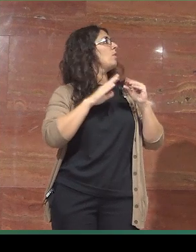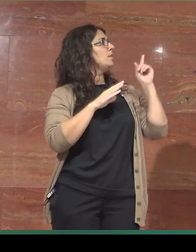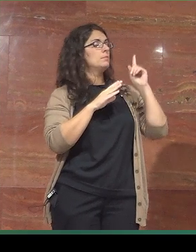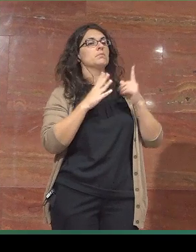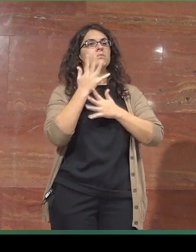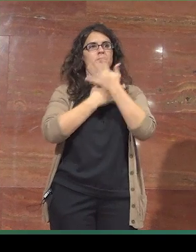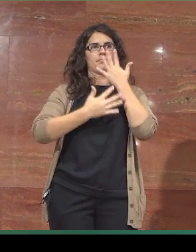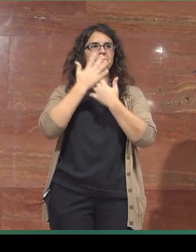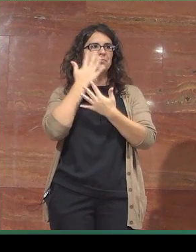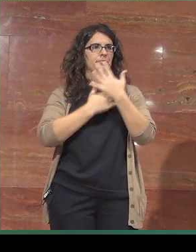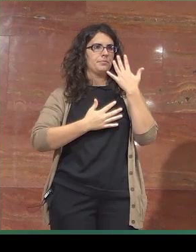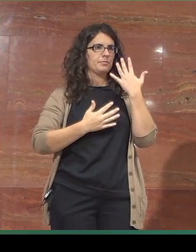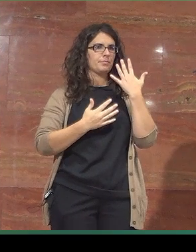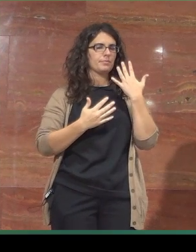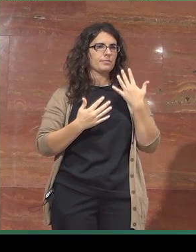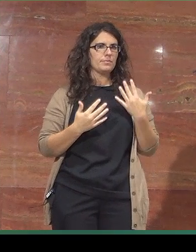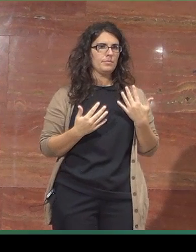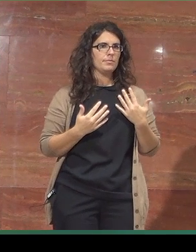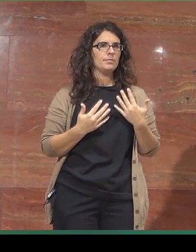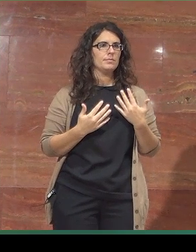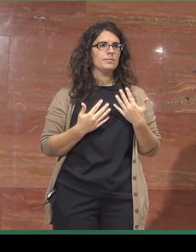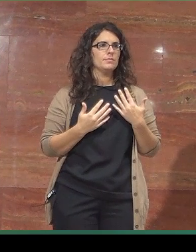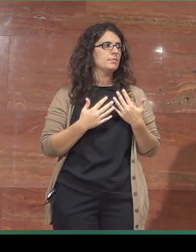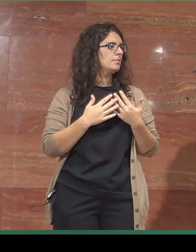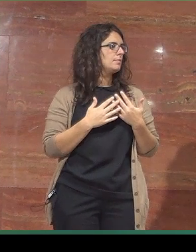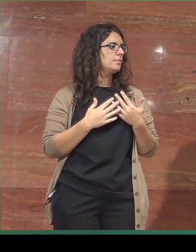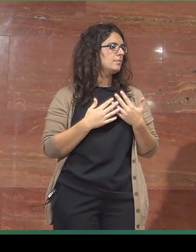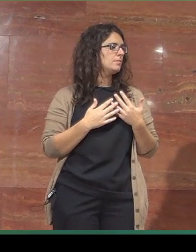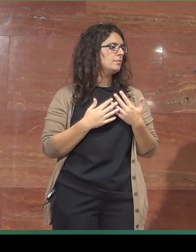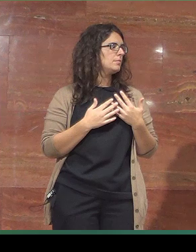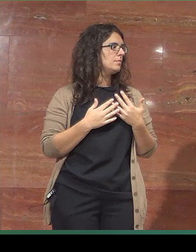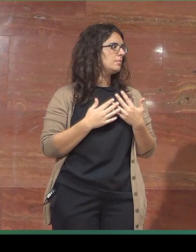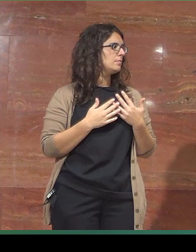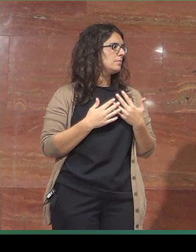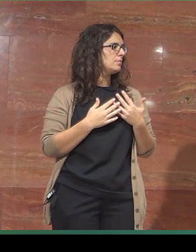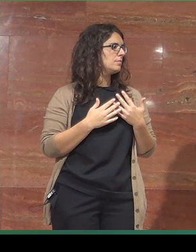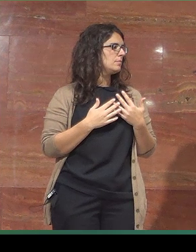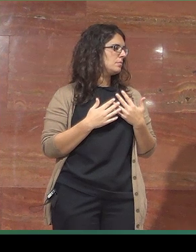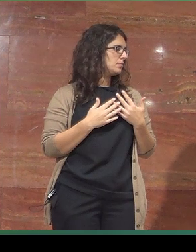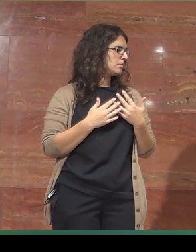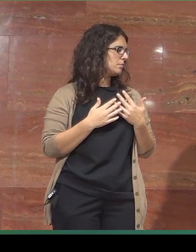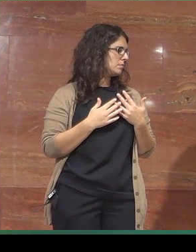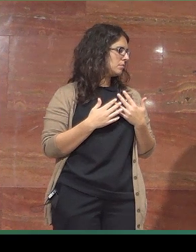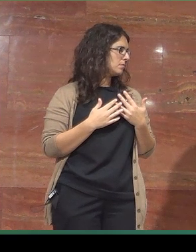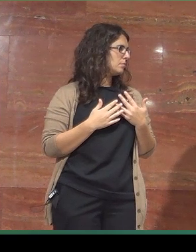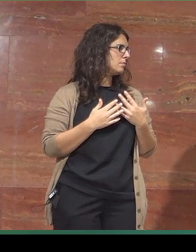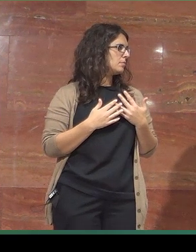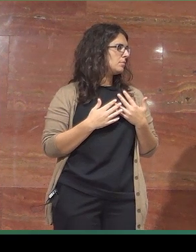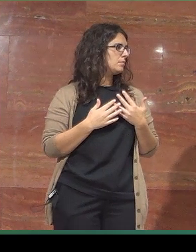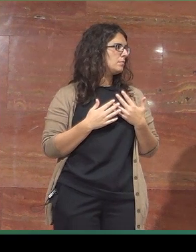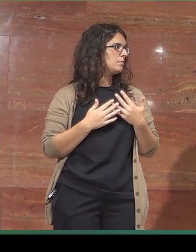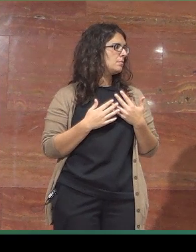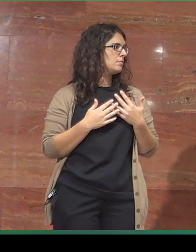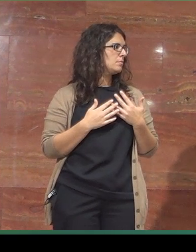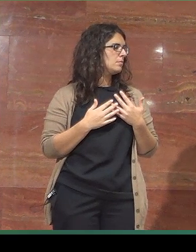so I go quick. This was analyzing between what's an international element, what